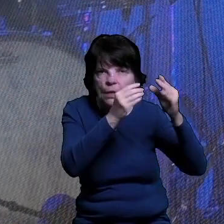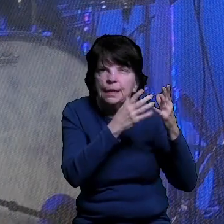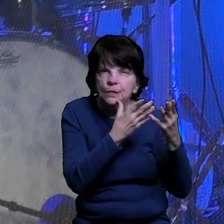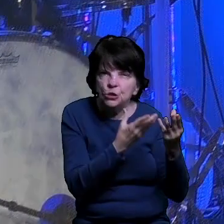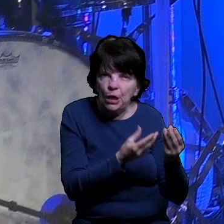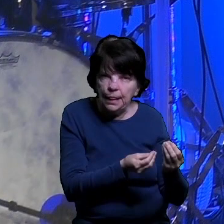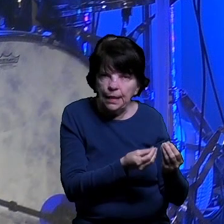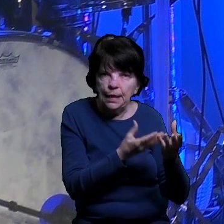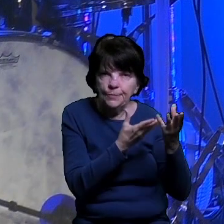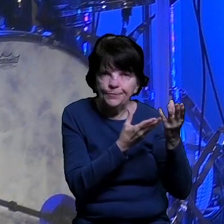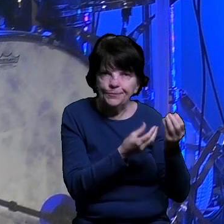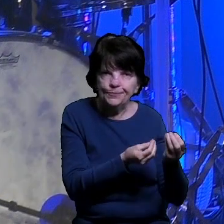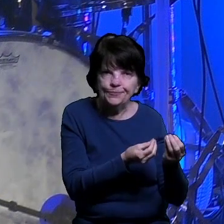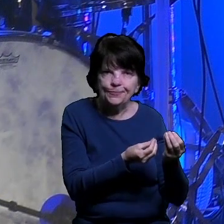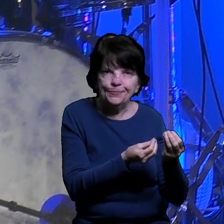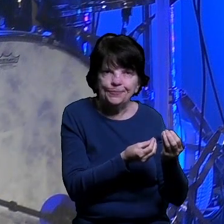spirit.